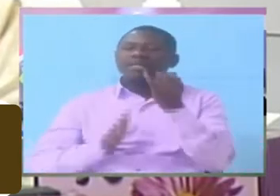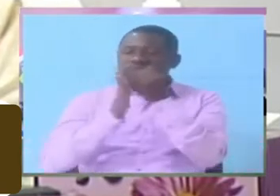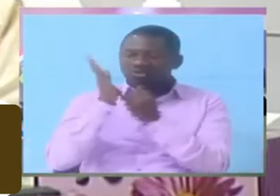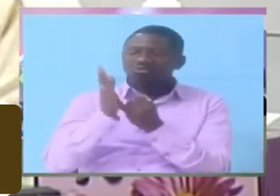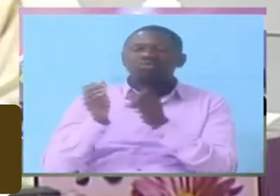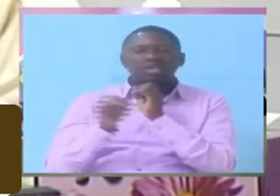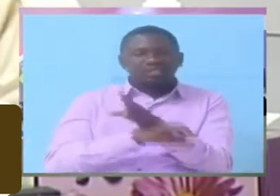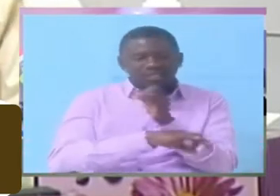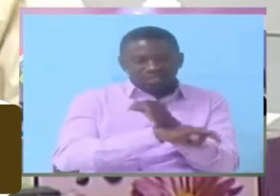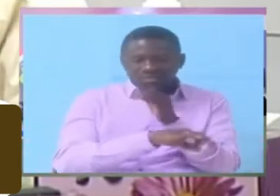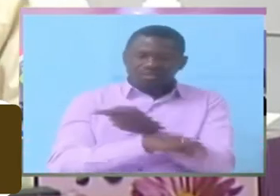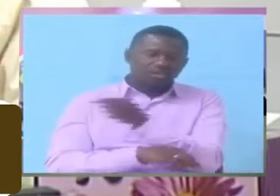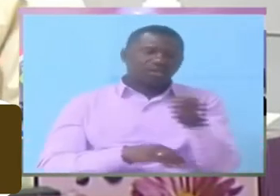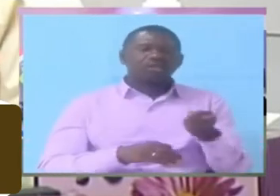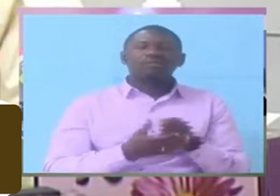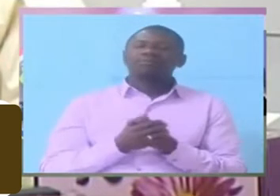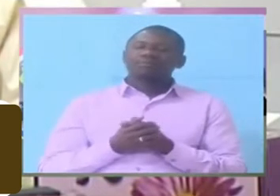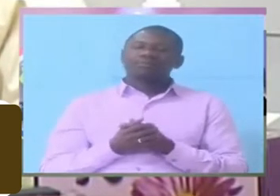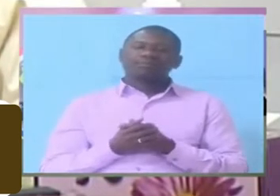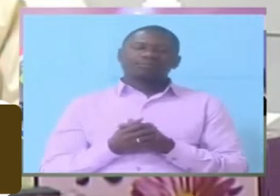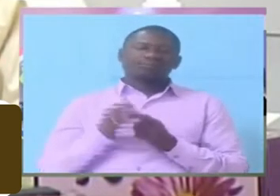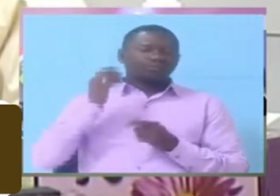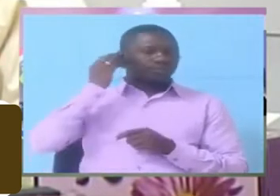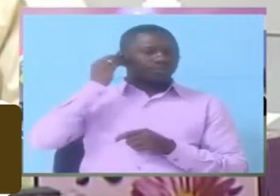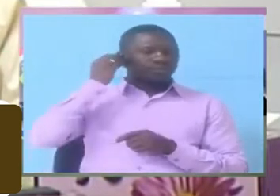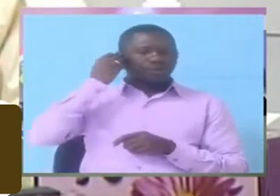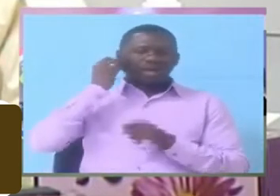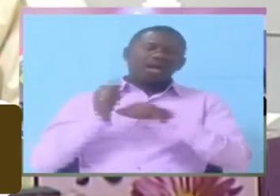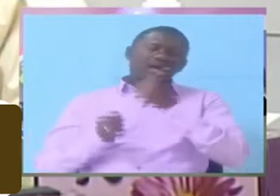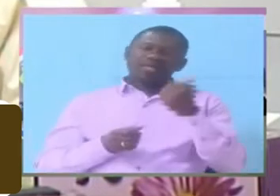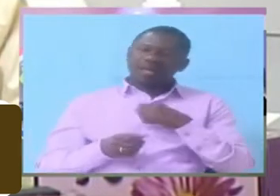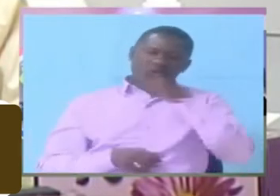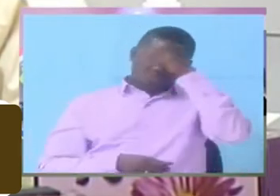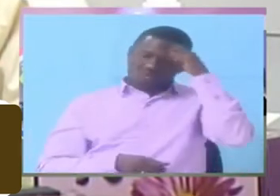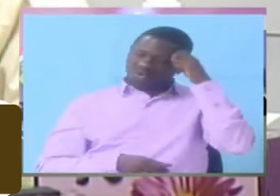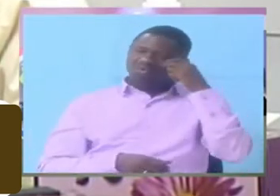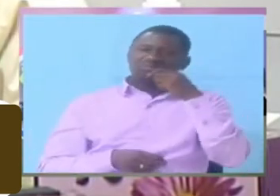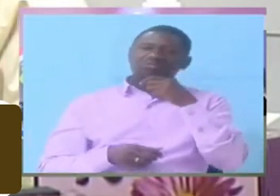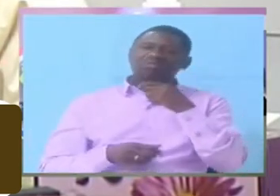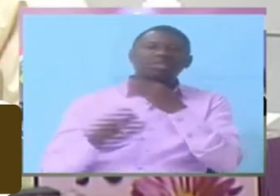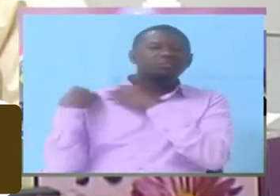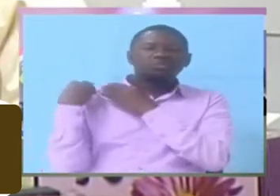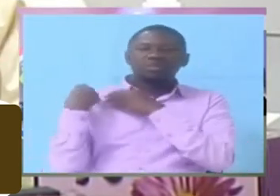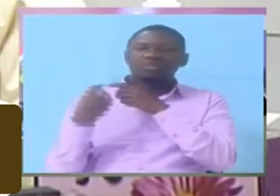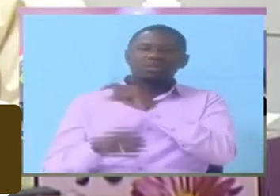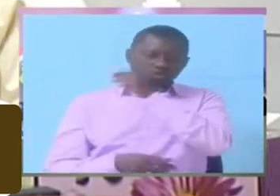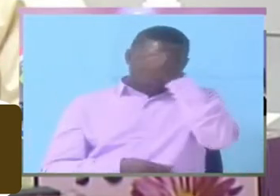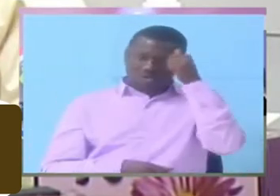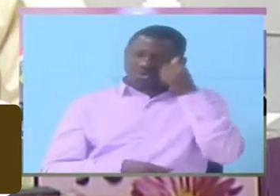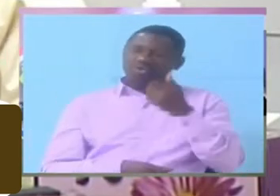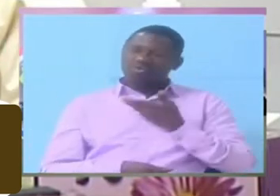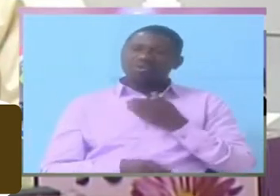Kenya leti anin kulumeni alonko wolemu iladuko sambanyati. So I have to go to him and